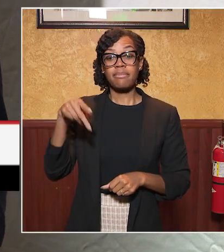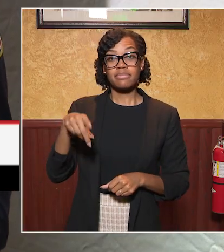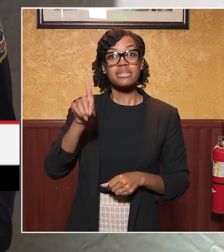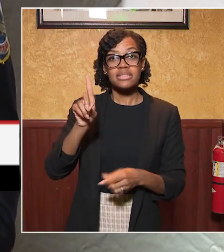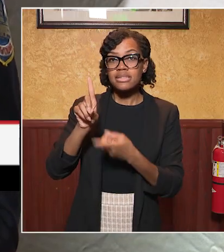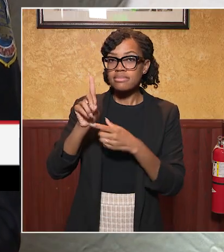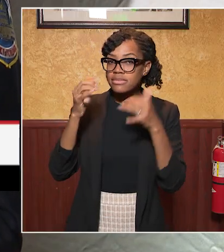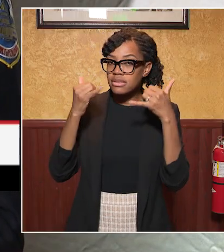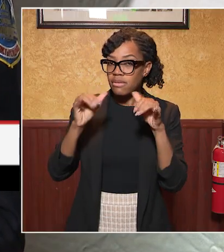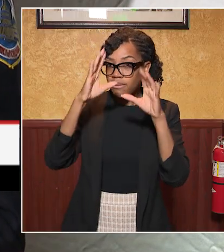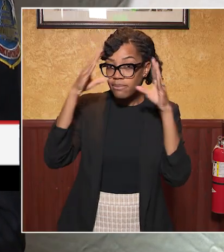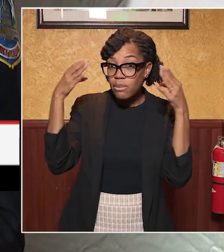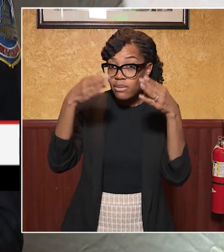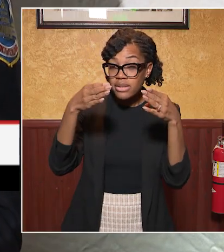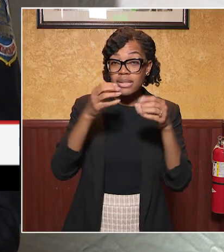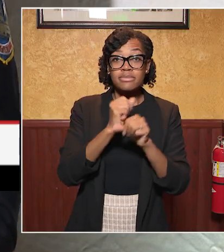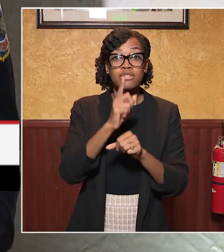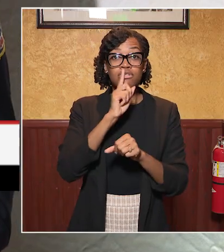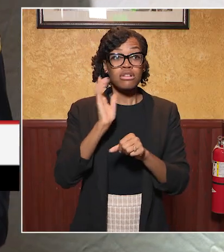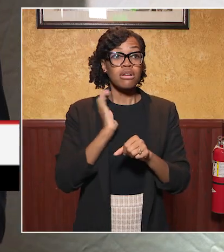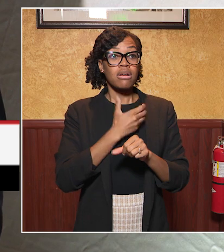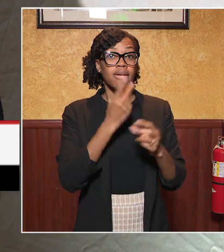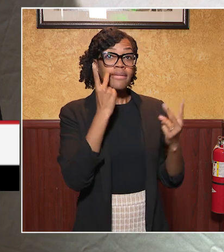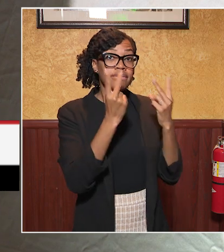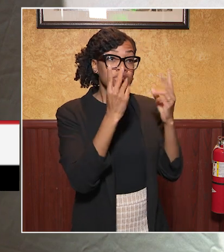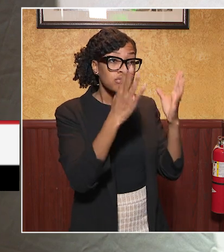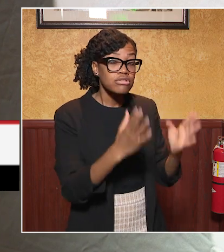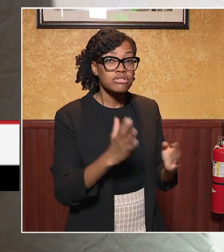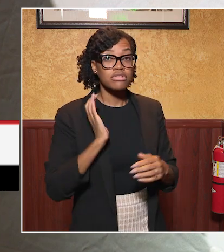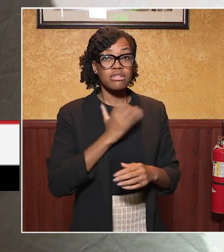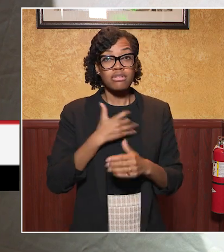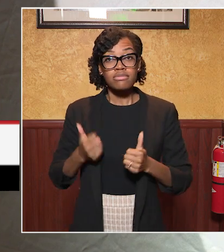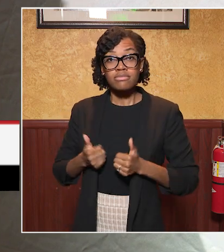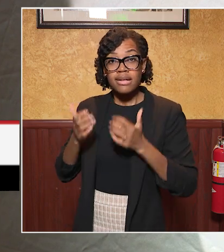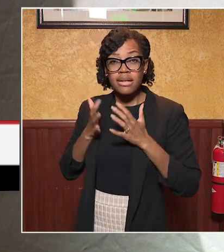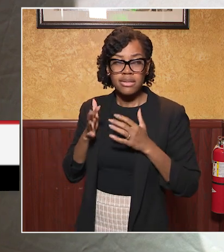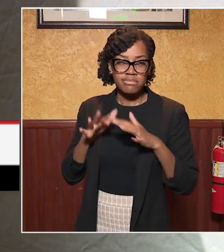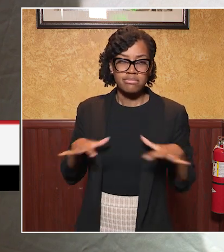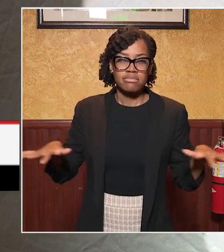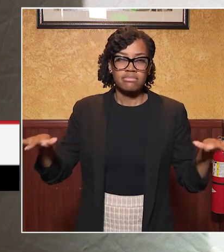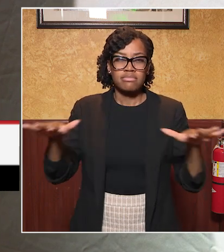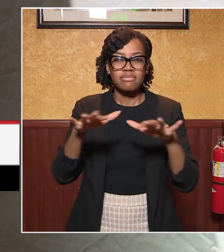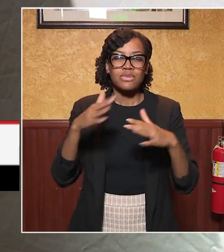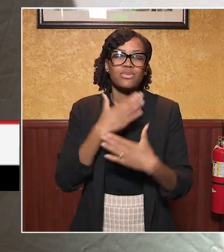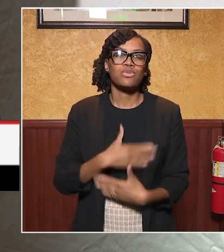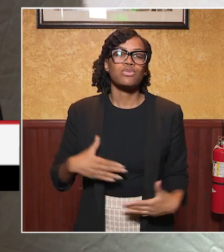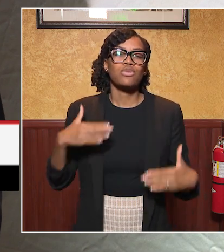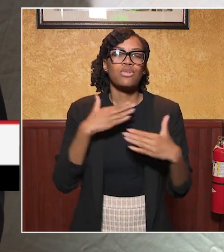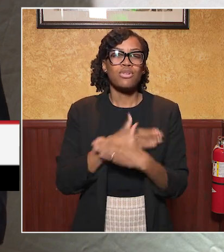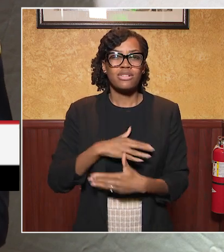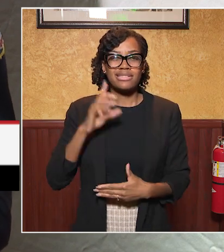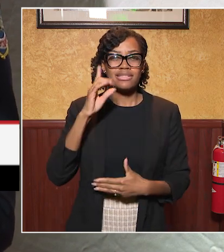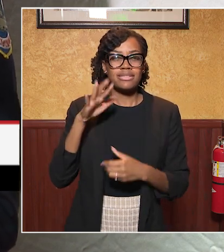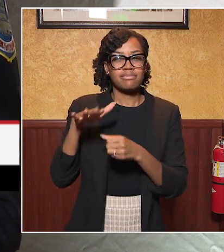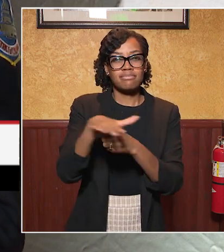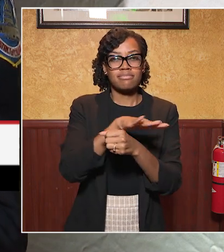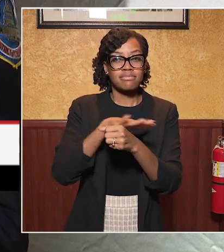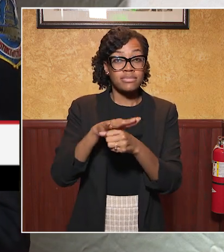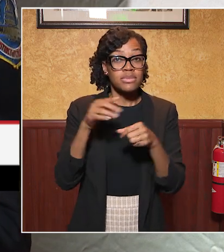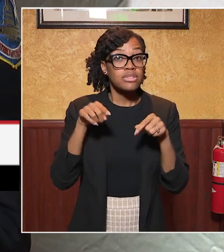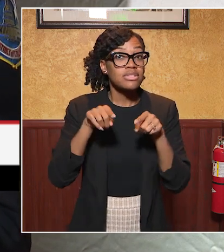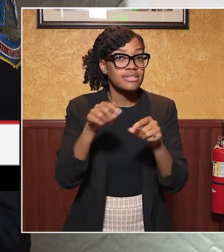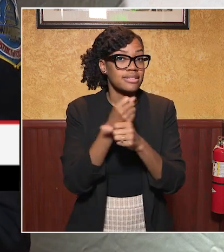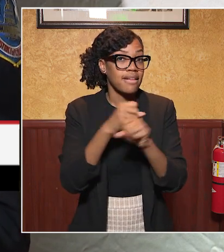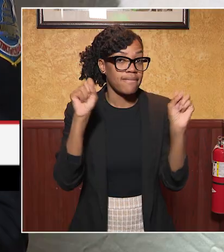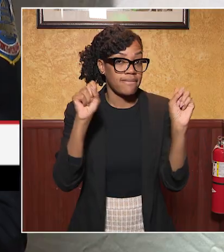on ensuring that our residents and visitors can enjoy all that this district has to offer while also being safe. This